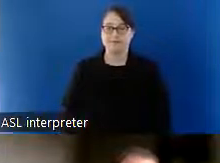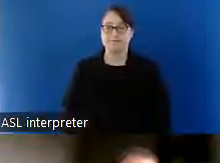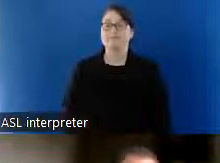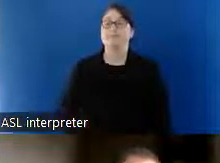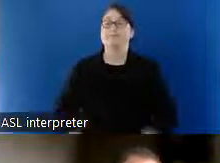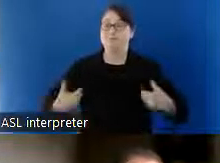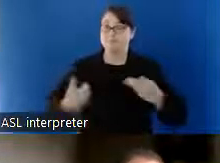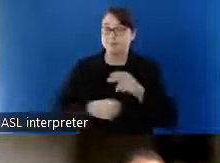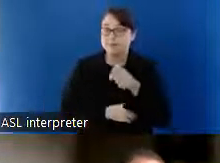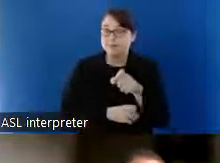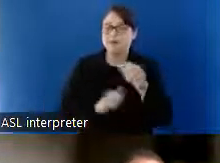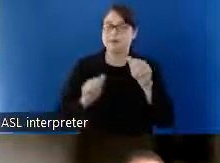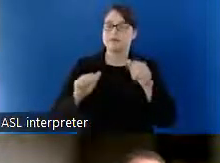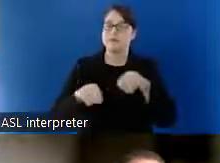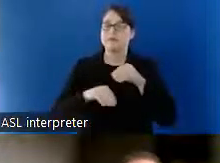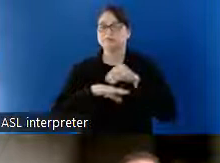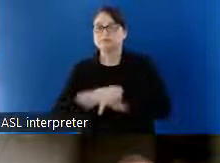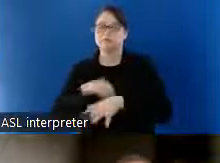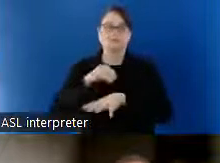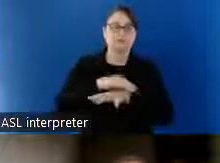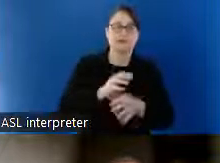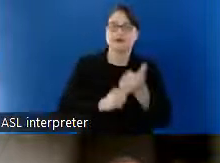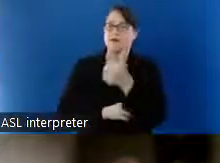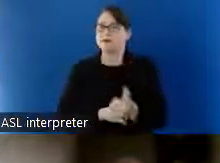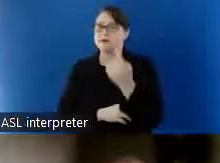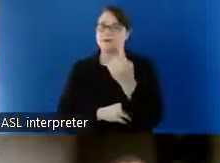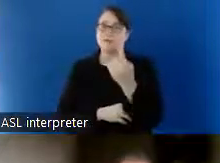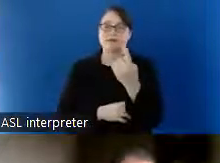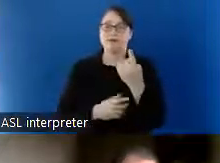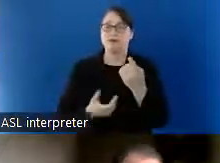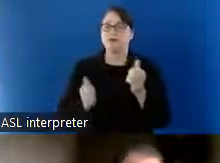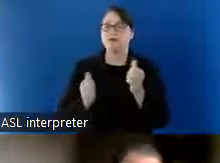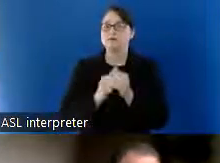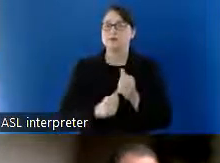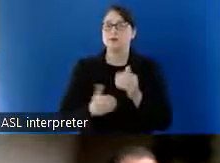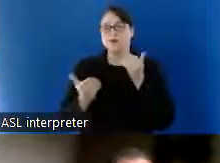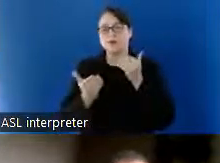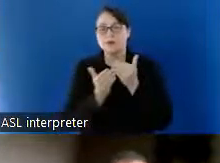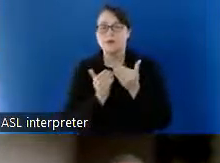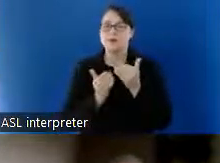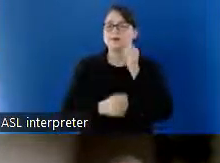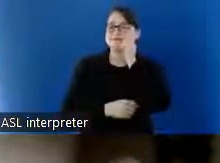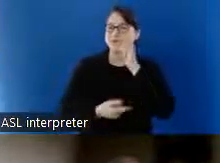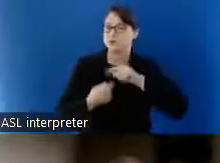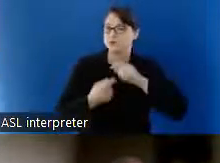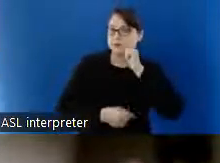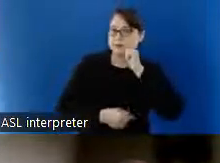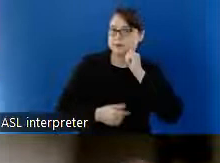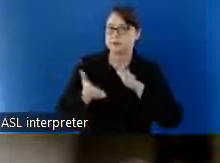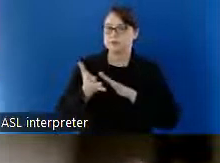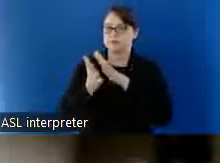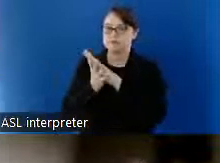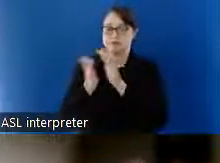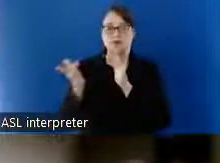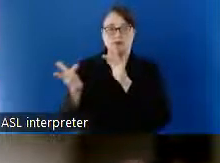Monkeypox can spread to anyone through close personal skin-to-skin contact. And during this outbreak, most all